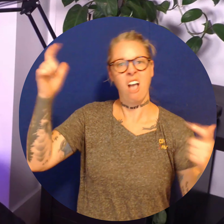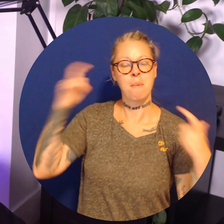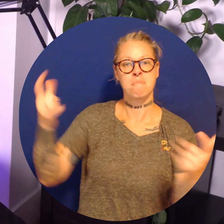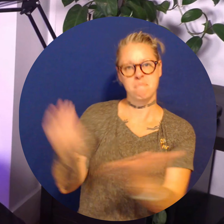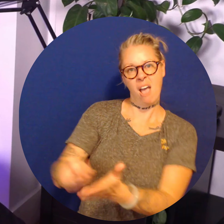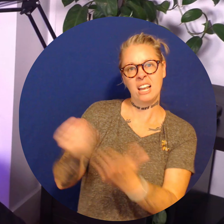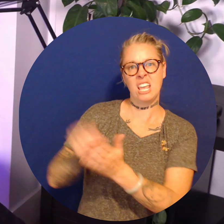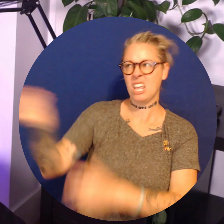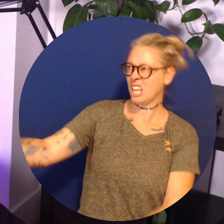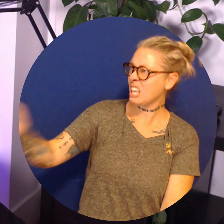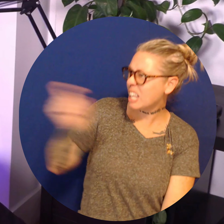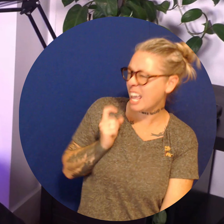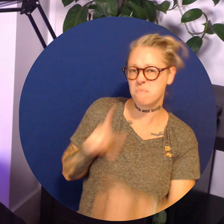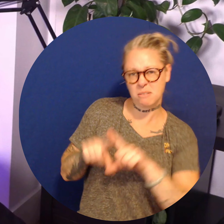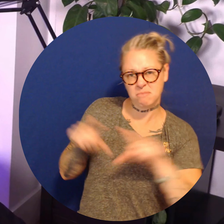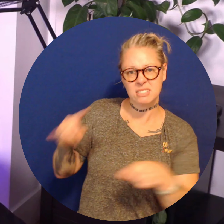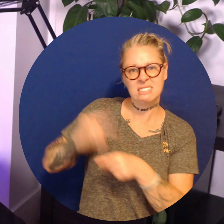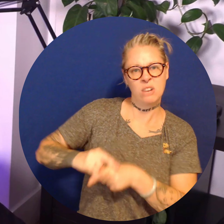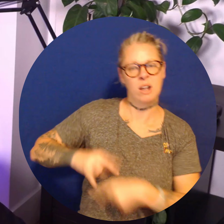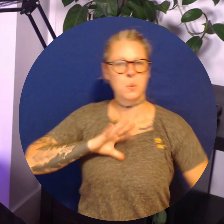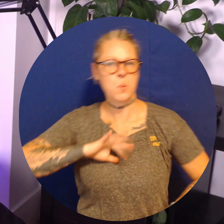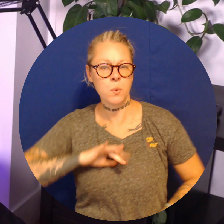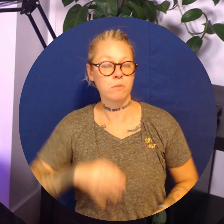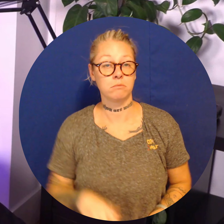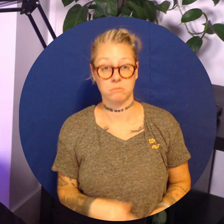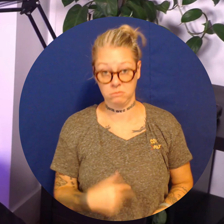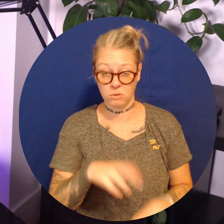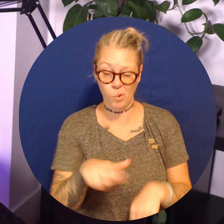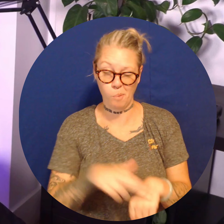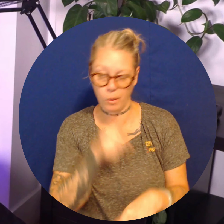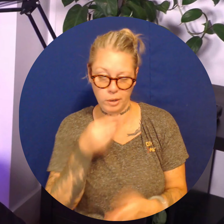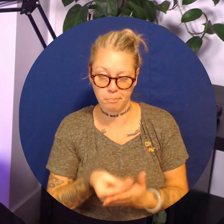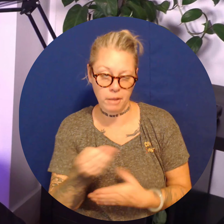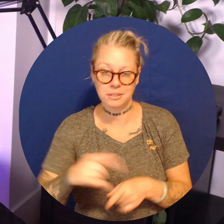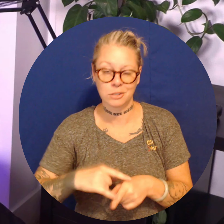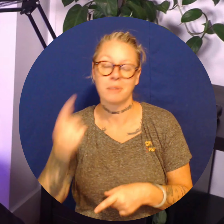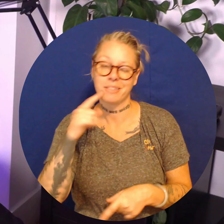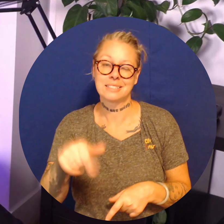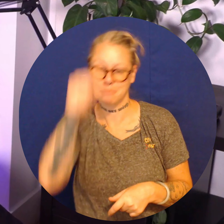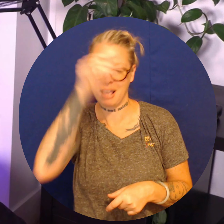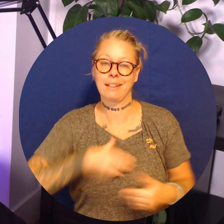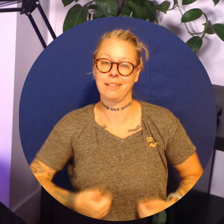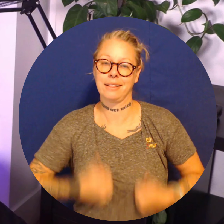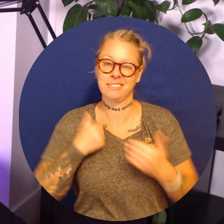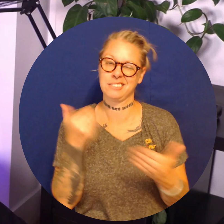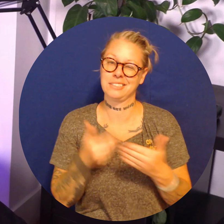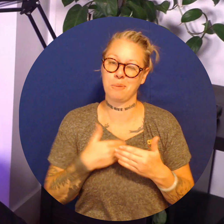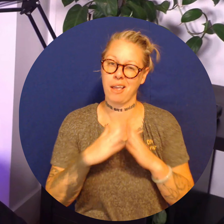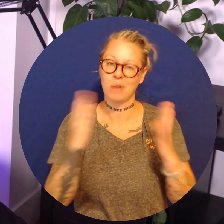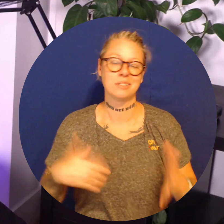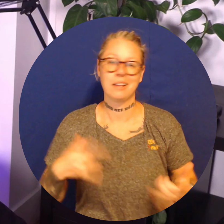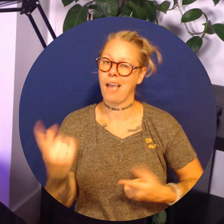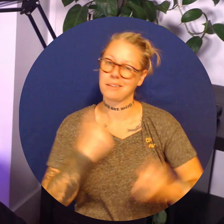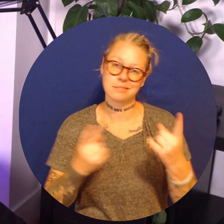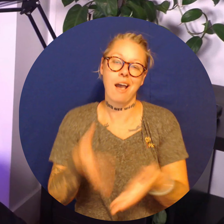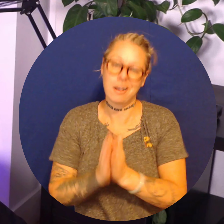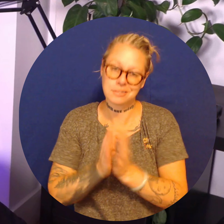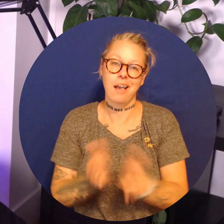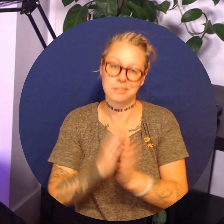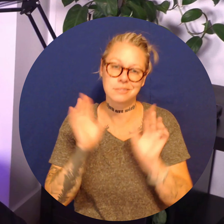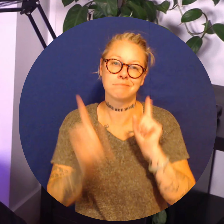money he just gave me a whole pack of cigarettes how beautiful is that and i was like i wouldn't normally buy somebody cigarettes but this man lives like near my house and asks